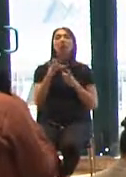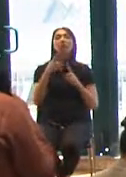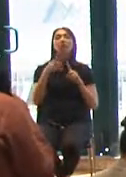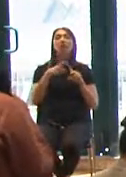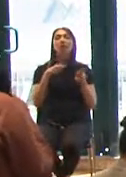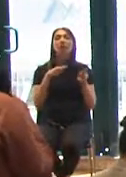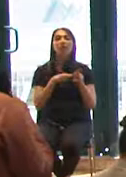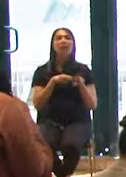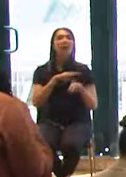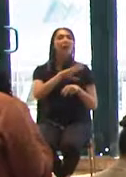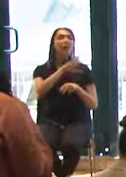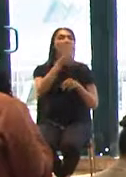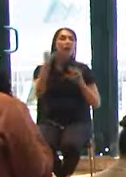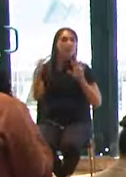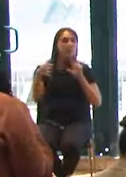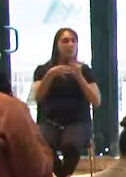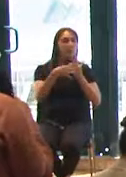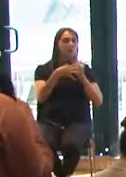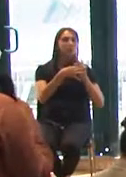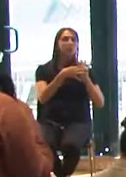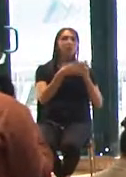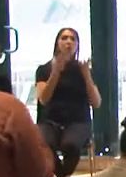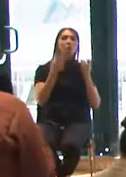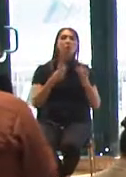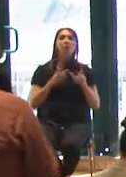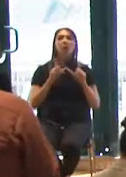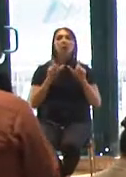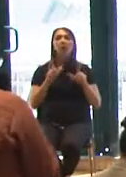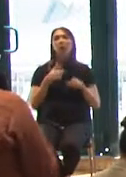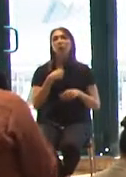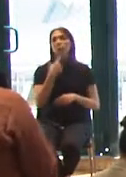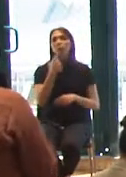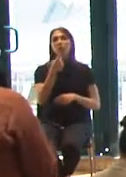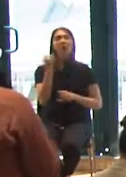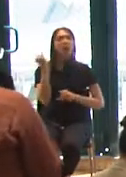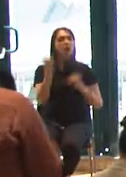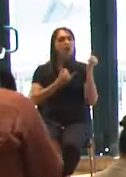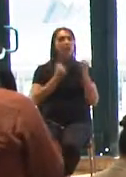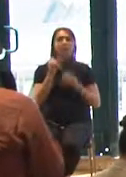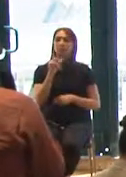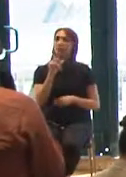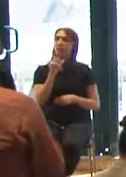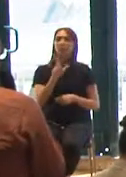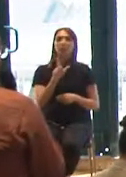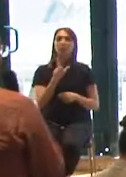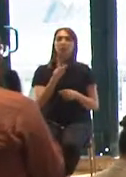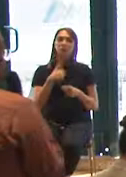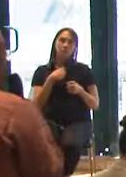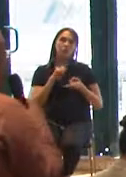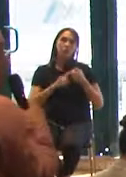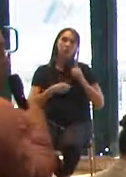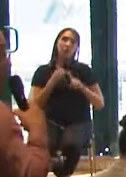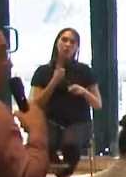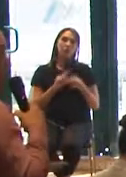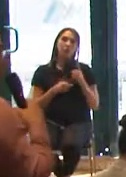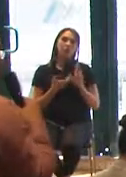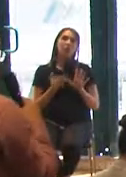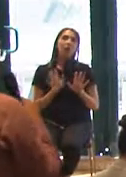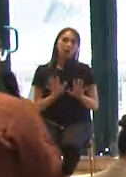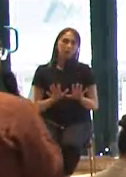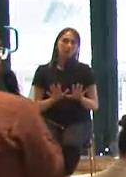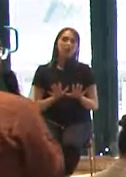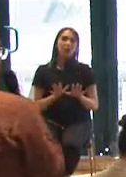worldwide to international community but we haven't heard back so we need more